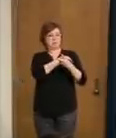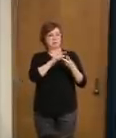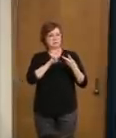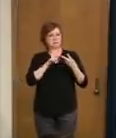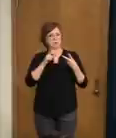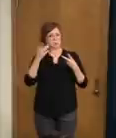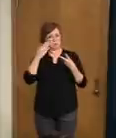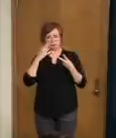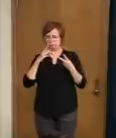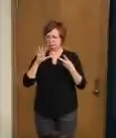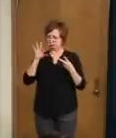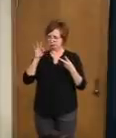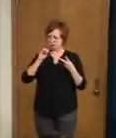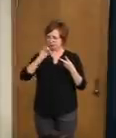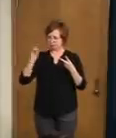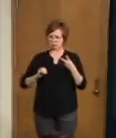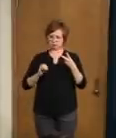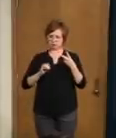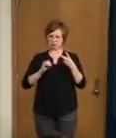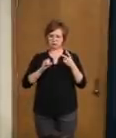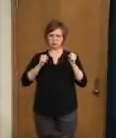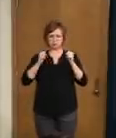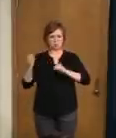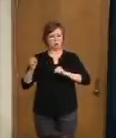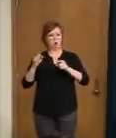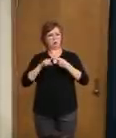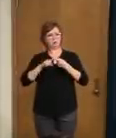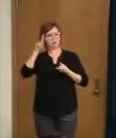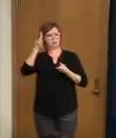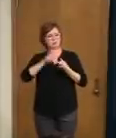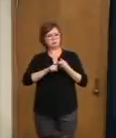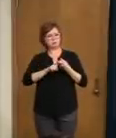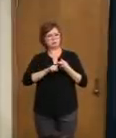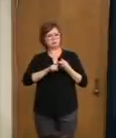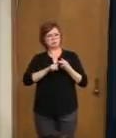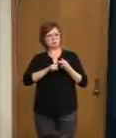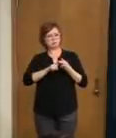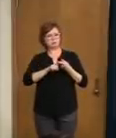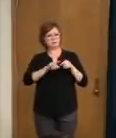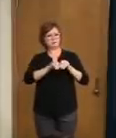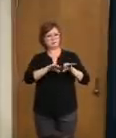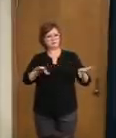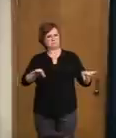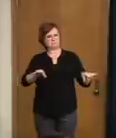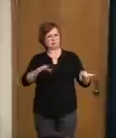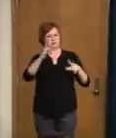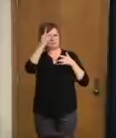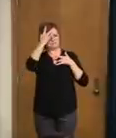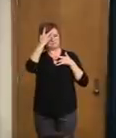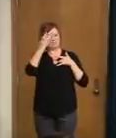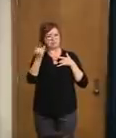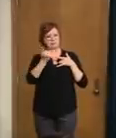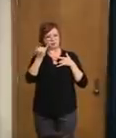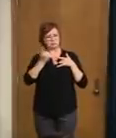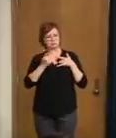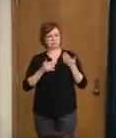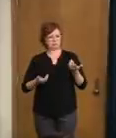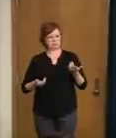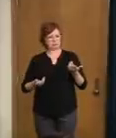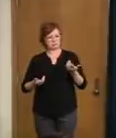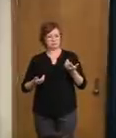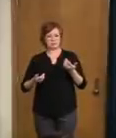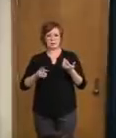the risk of infection. And it's simple. It's just like getting a flu shot for Saskatchewan residents. Our